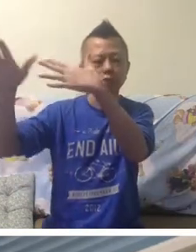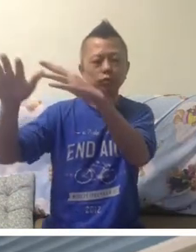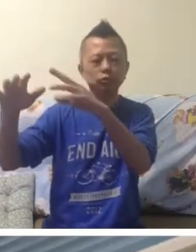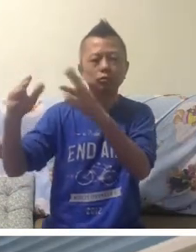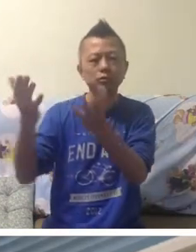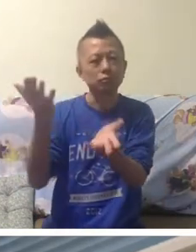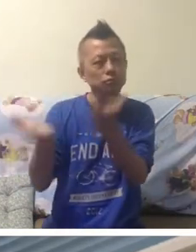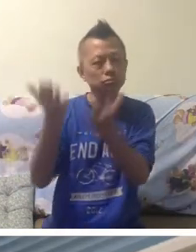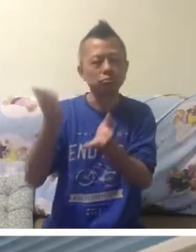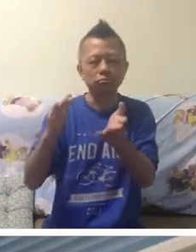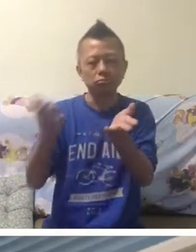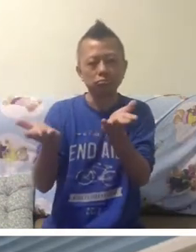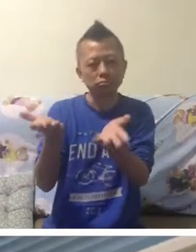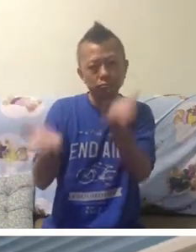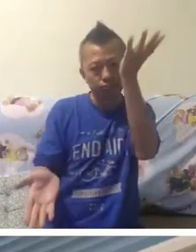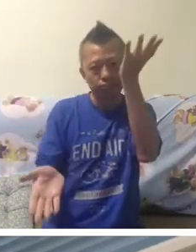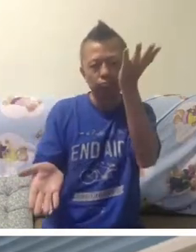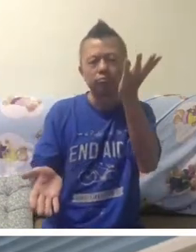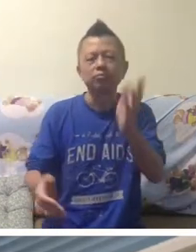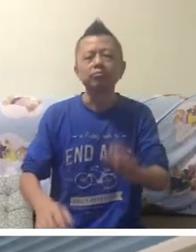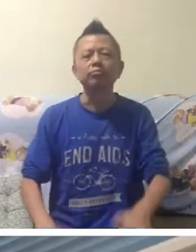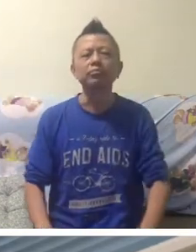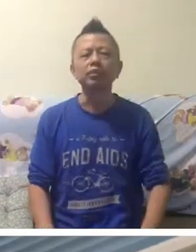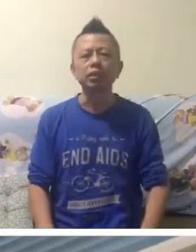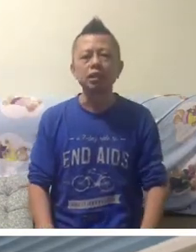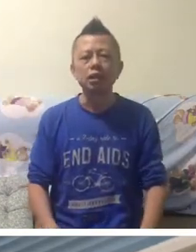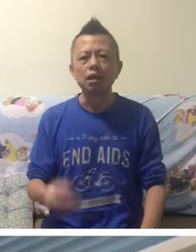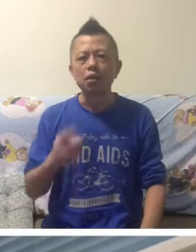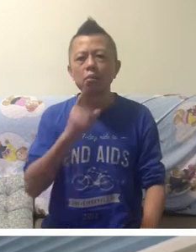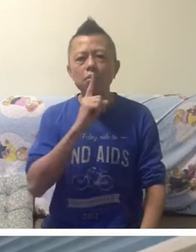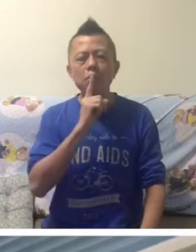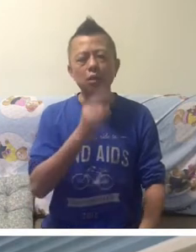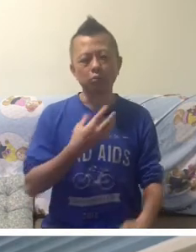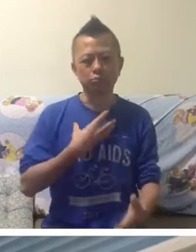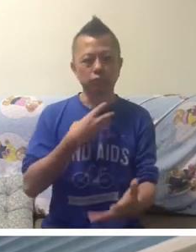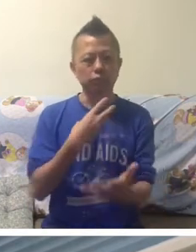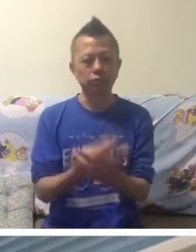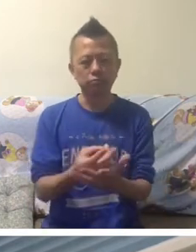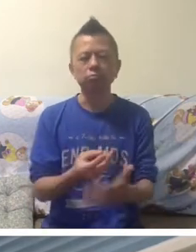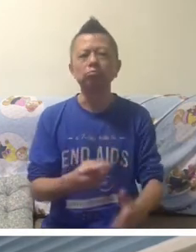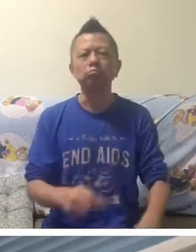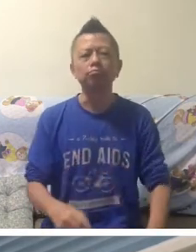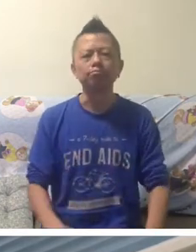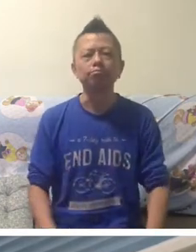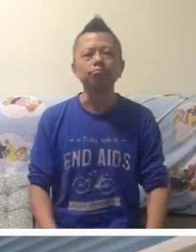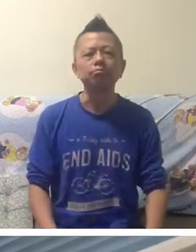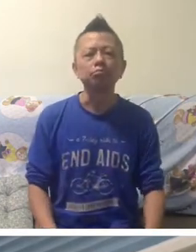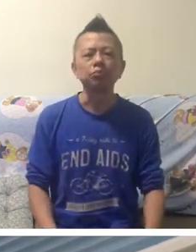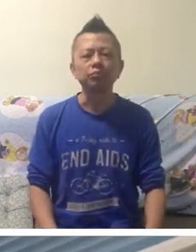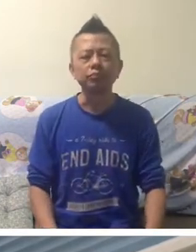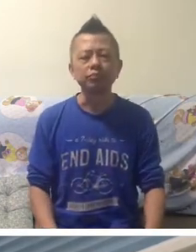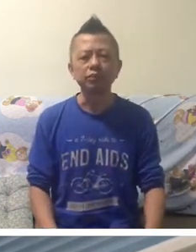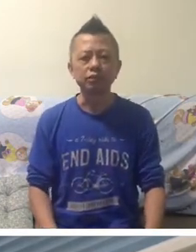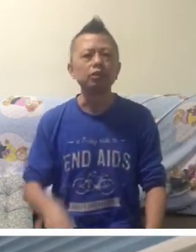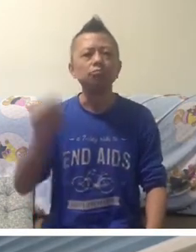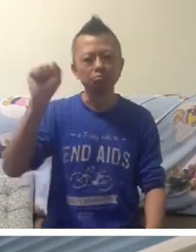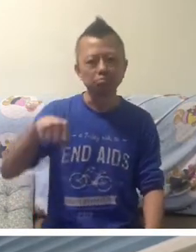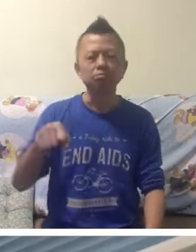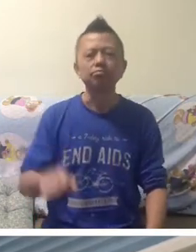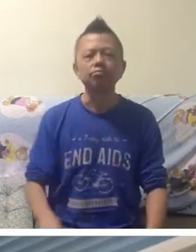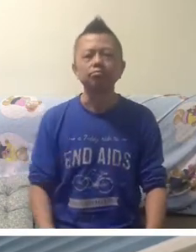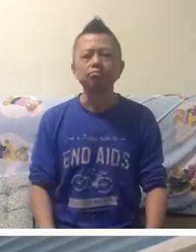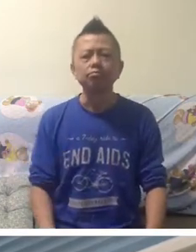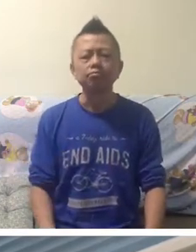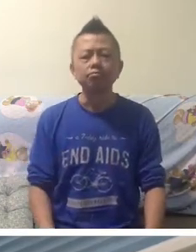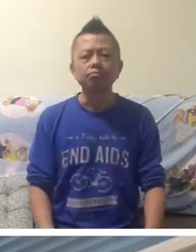still want to be cautious, and because she's old, so, and I agree with her,